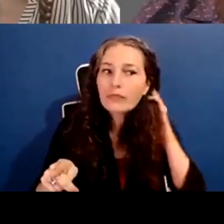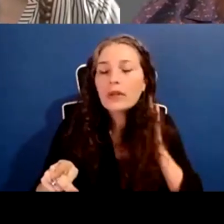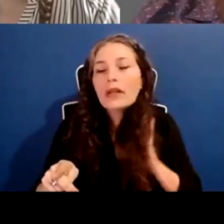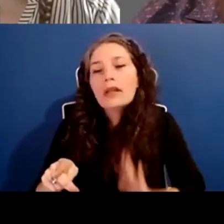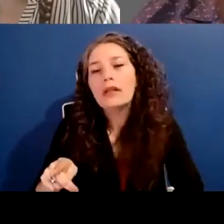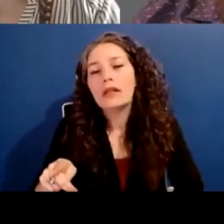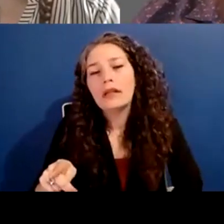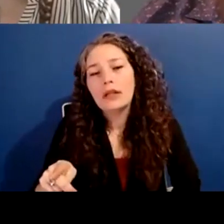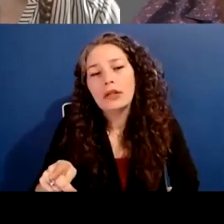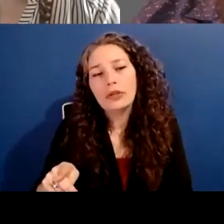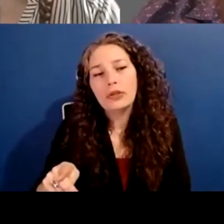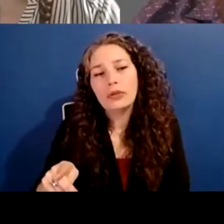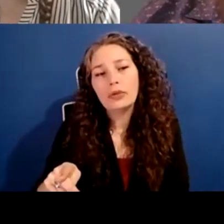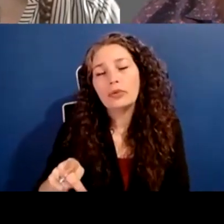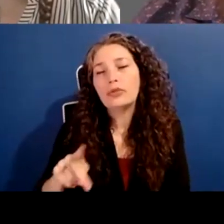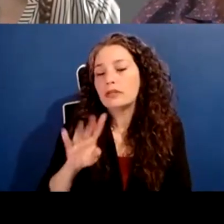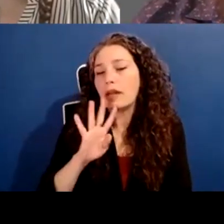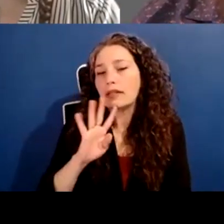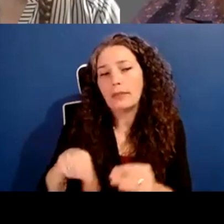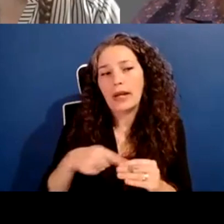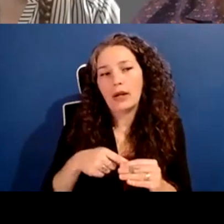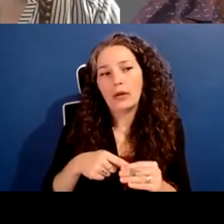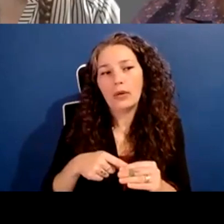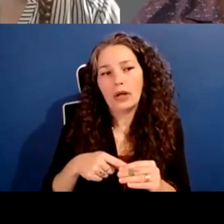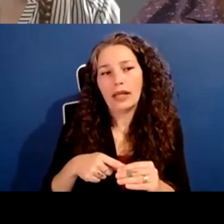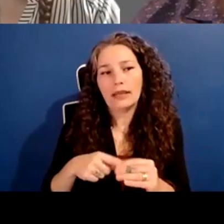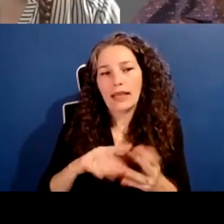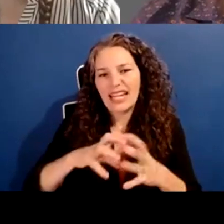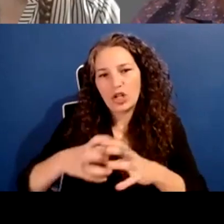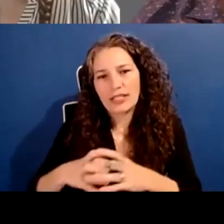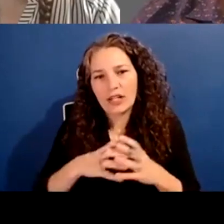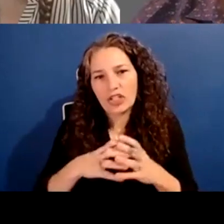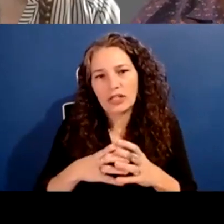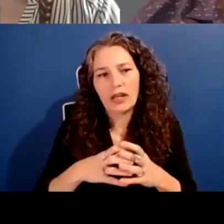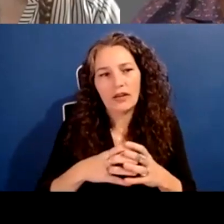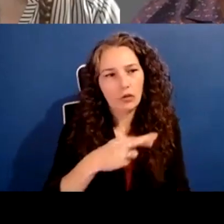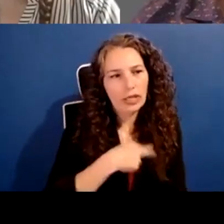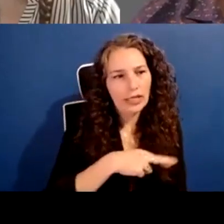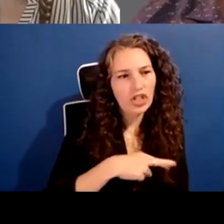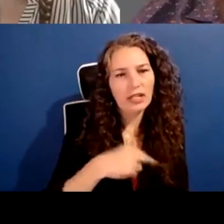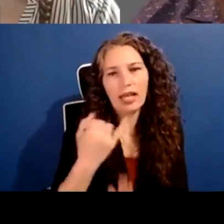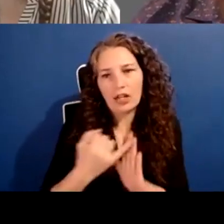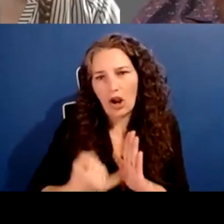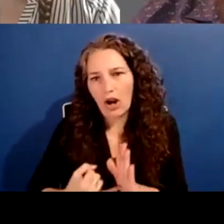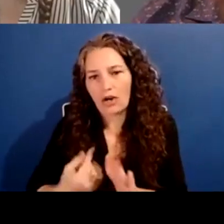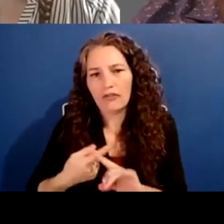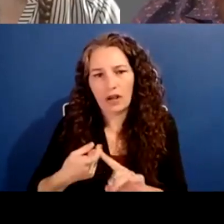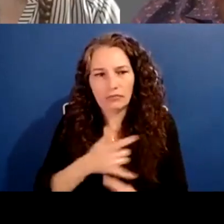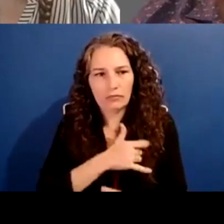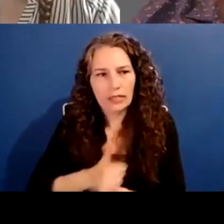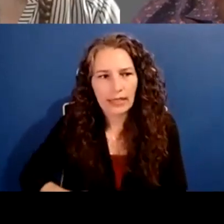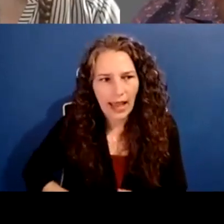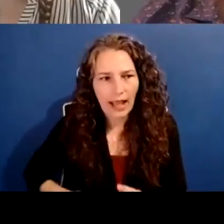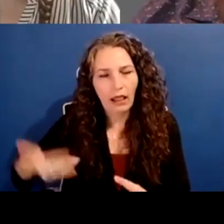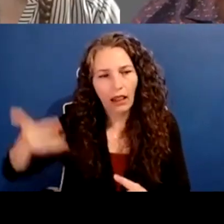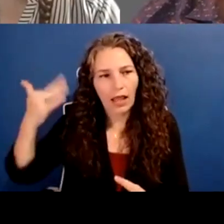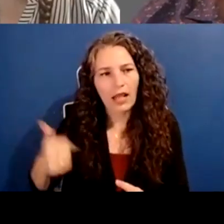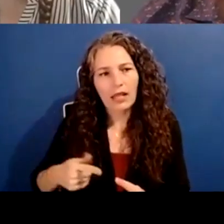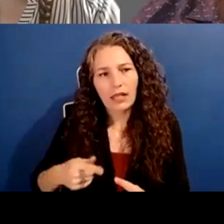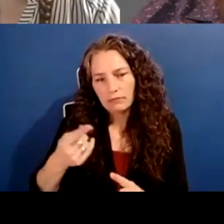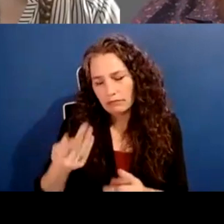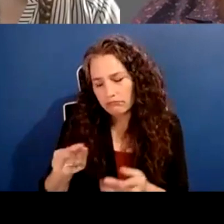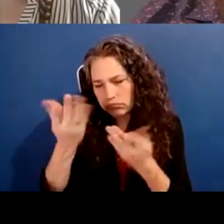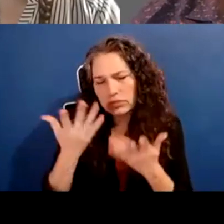at Yale about the intersection of religion and art. Can you share some tips about how to create a list of questions and conduct